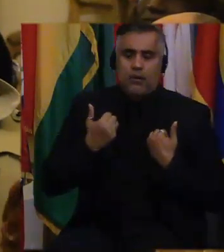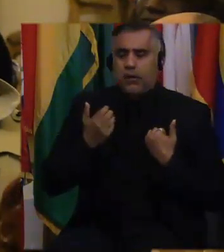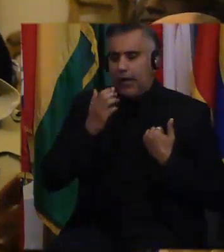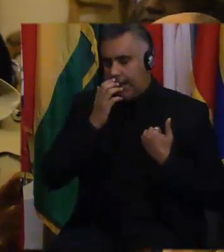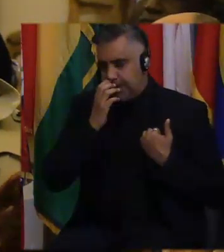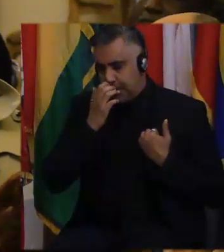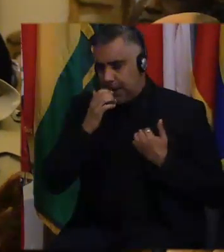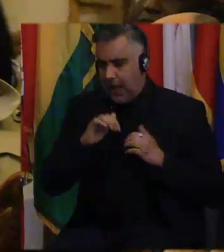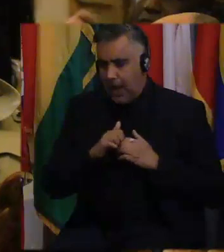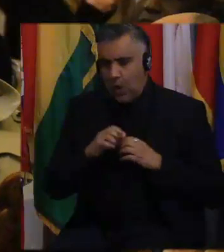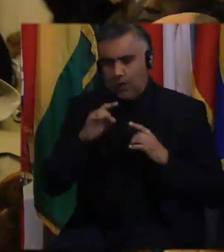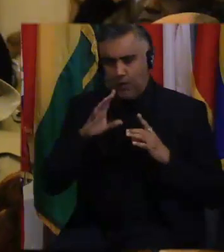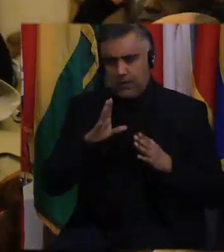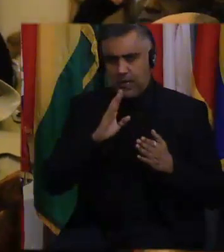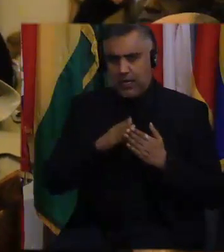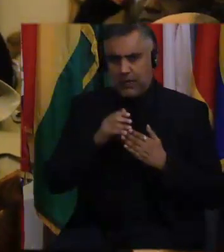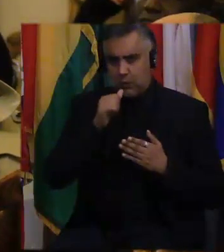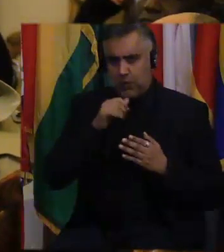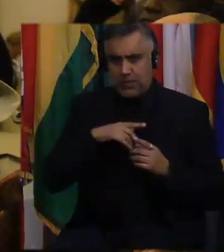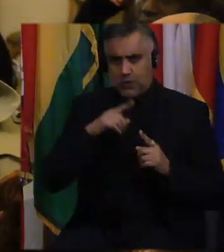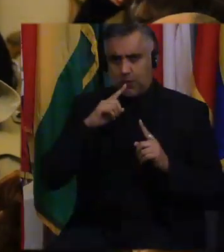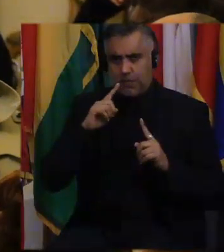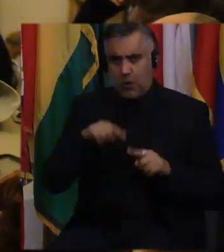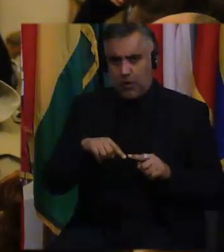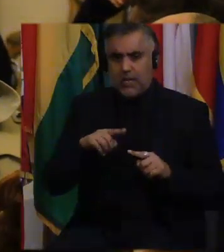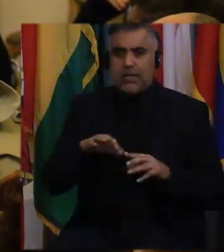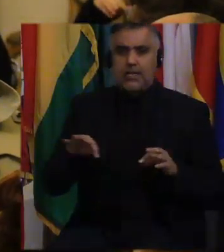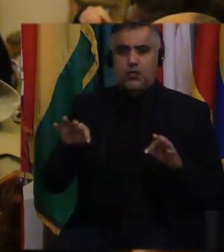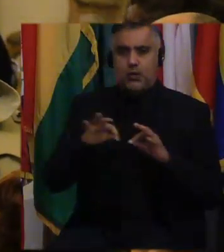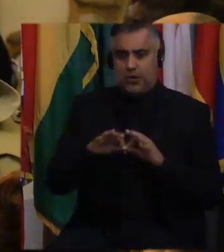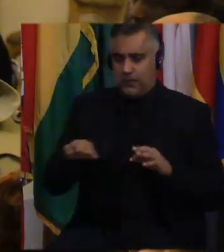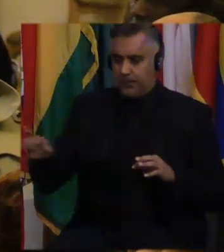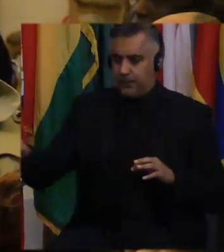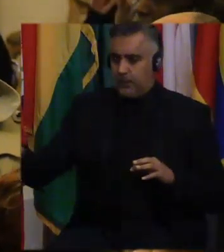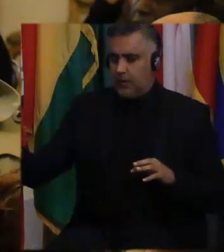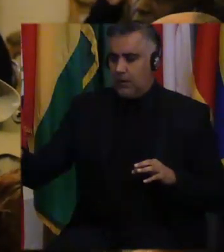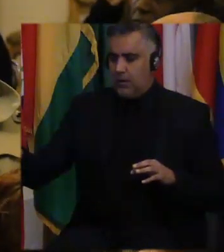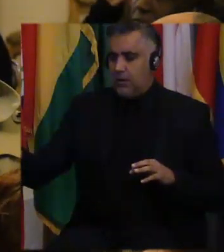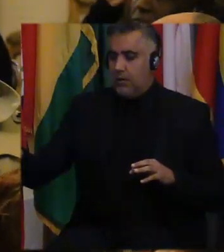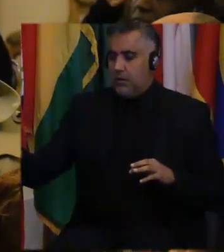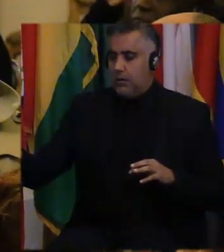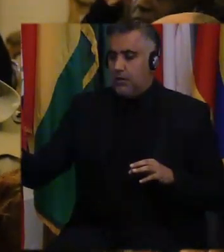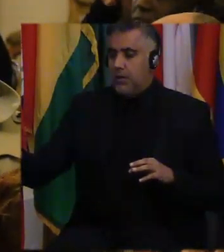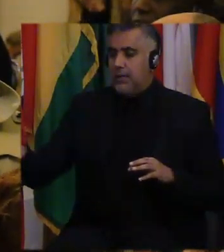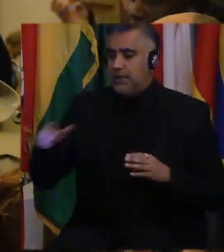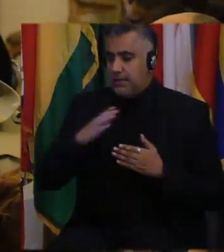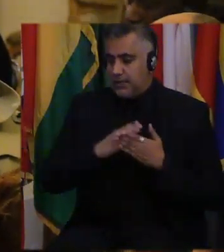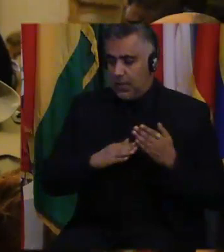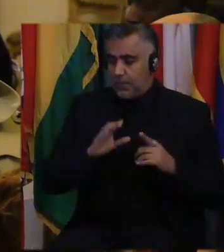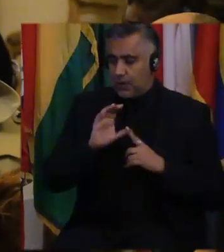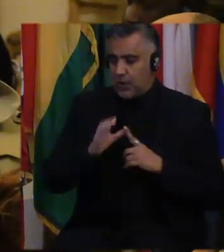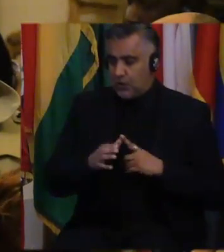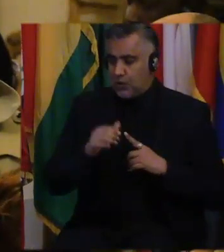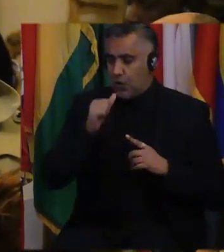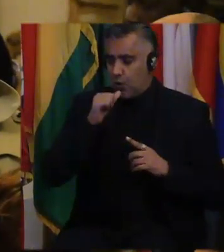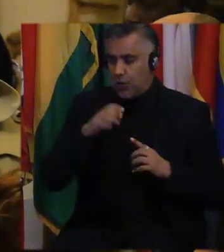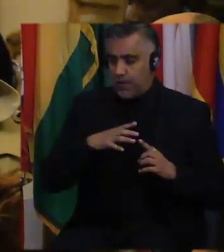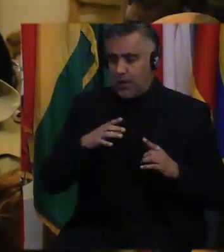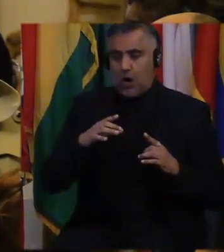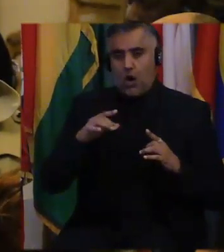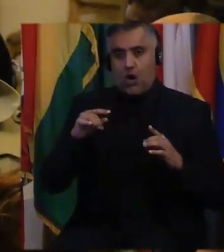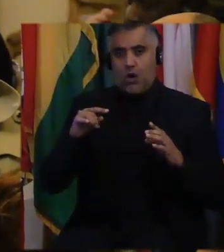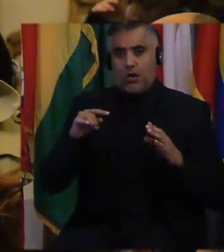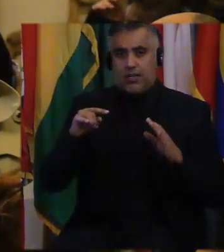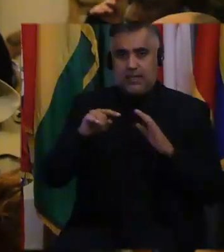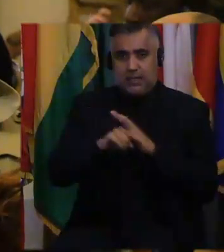way violence against women is reported is critical. In some cultures, women are killed under the